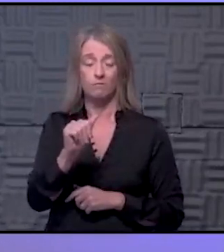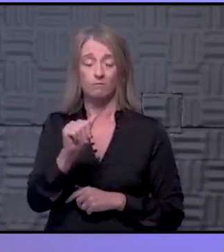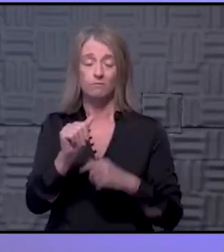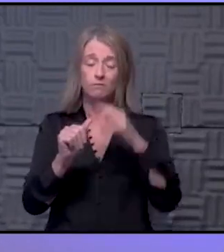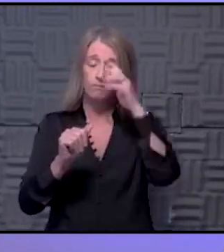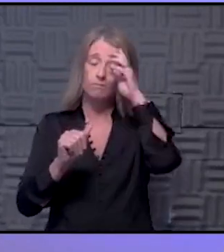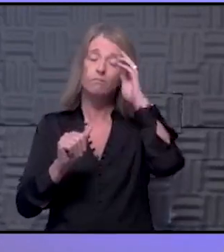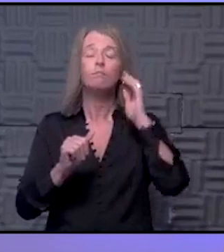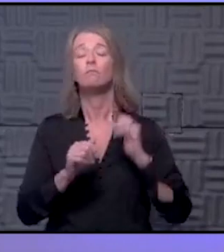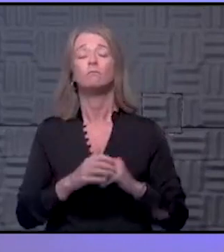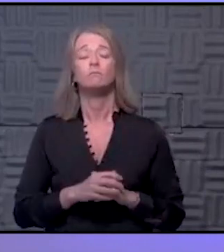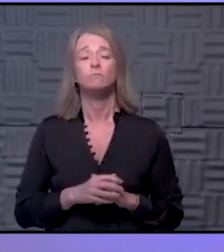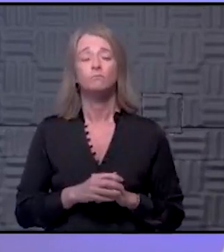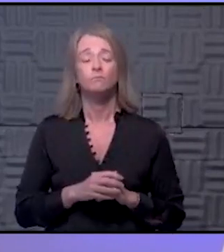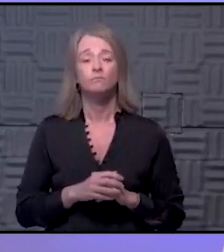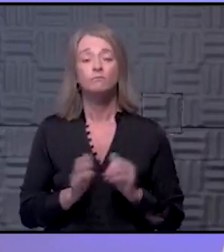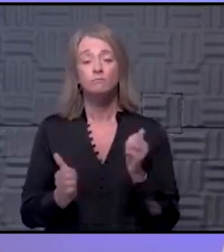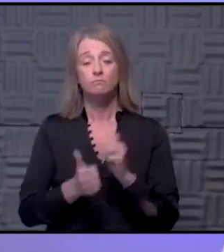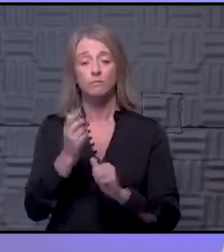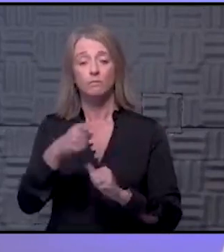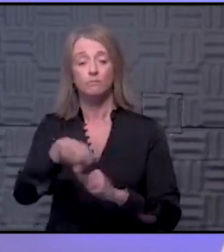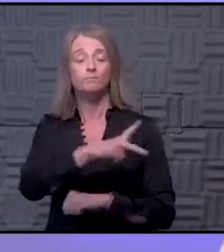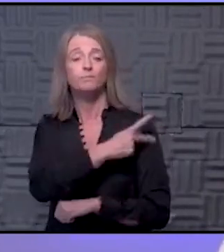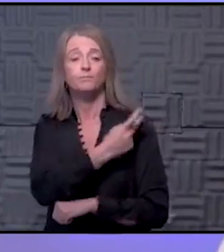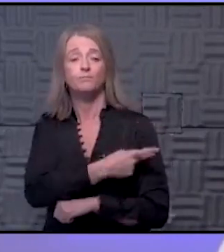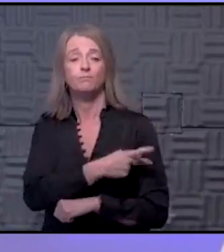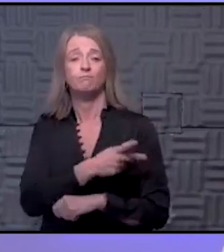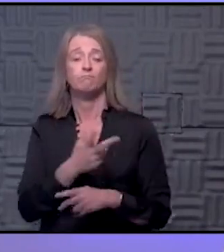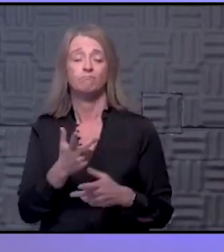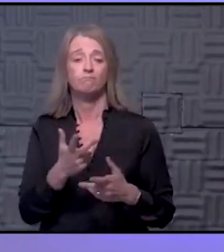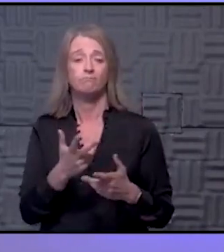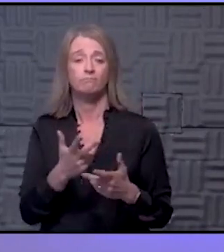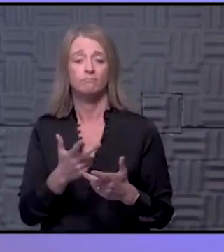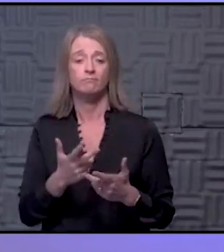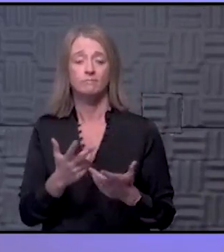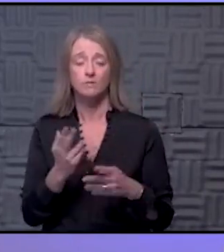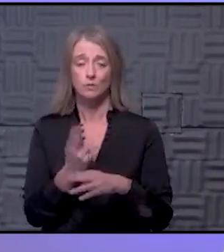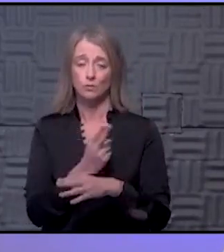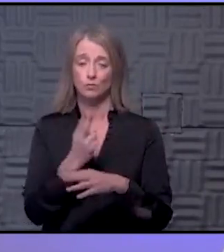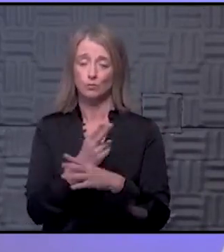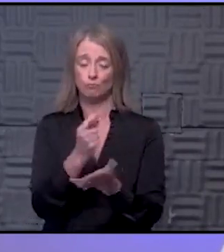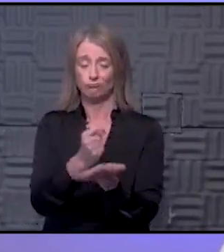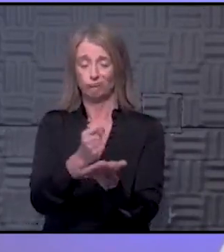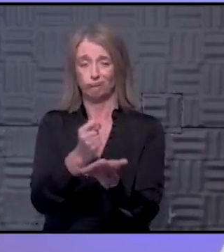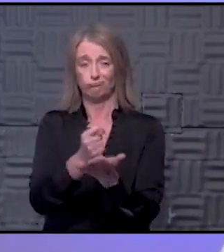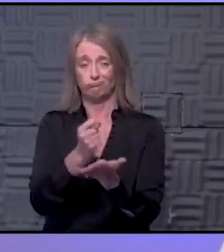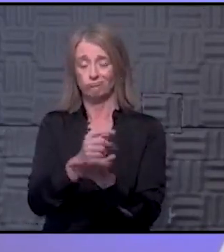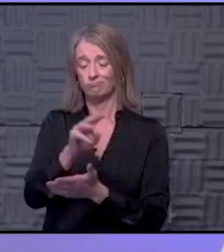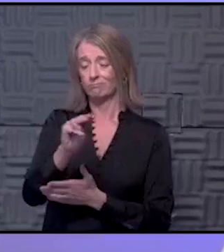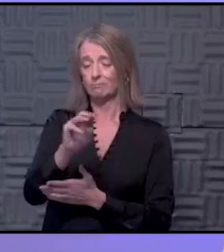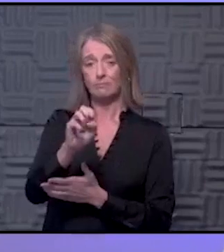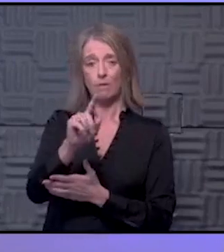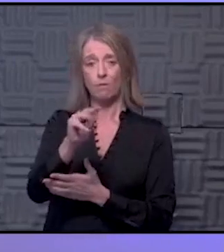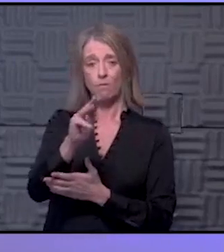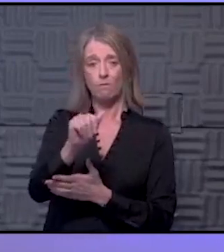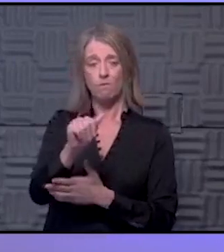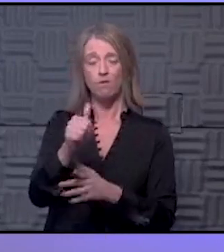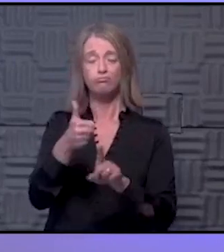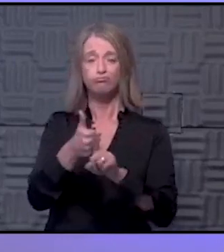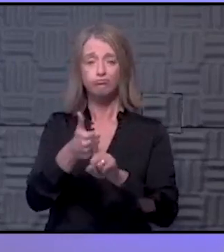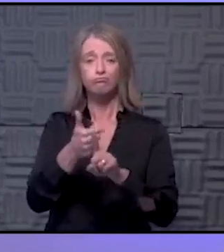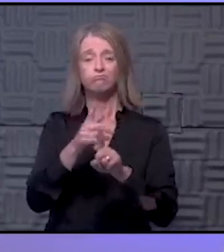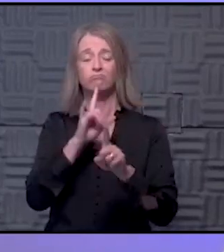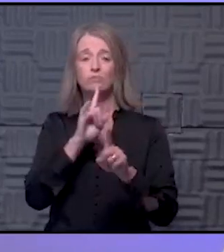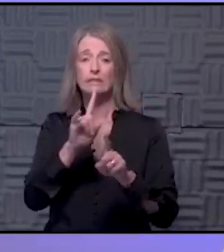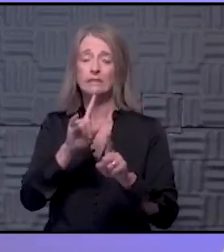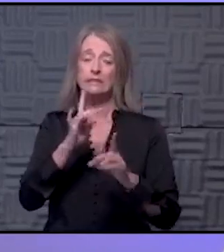myeloma patients, if not most of them, they're always on treatment due to the fact that myeloma is a kind of a